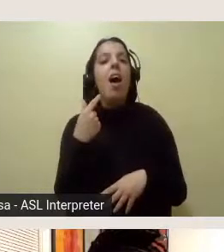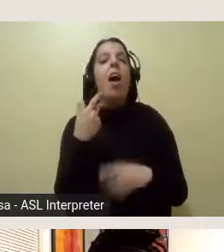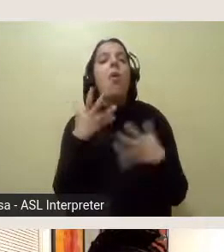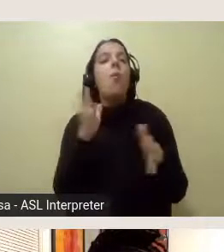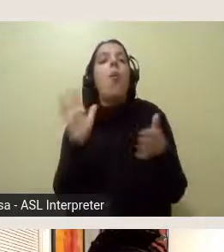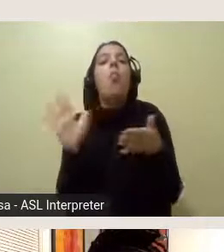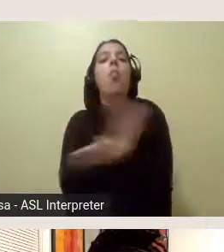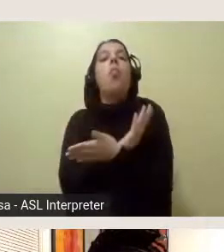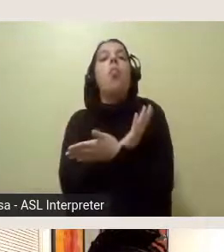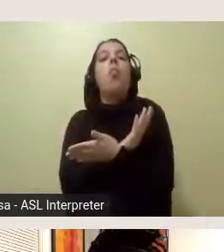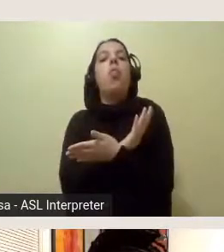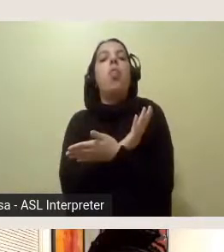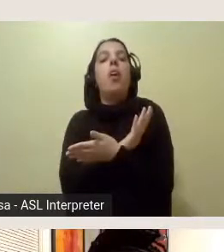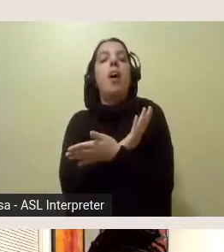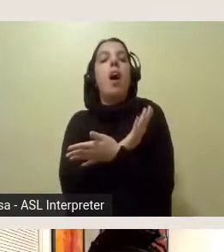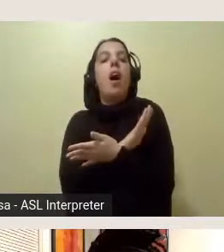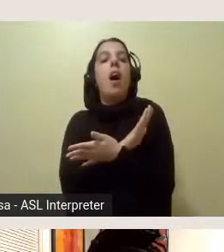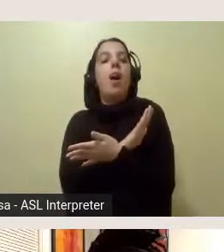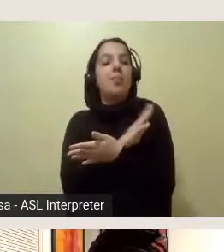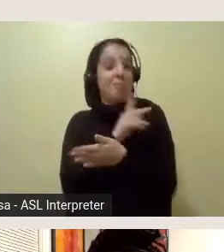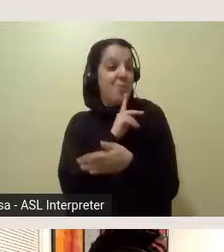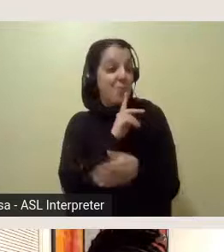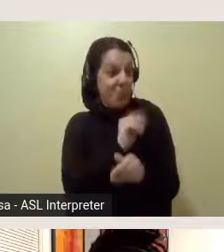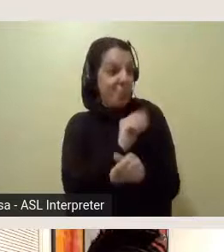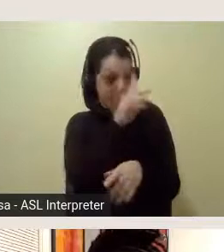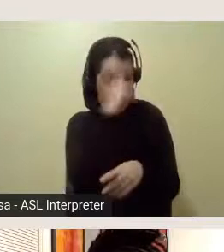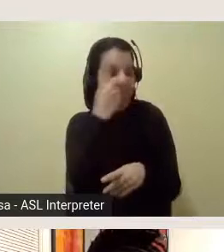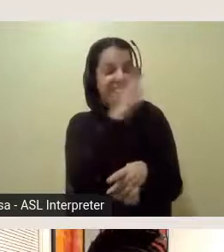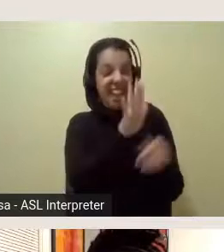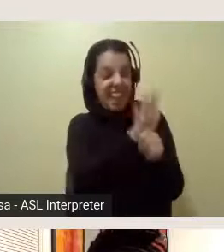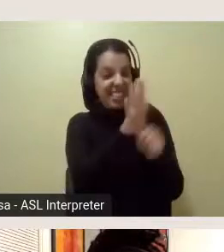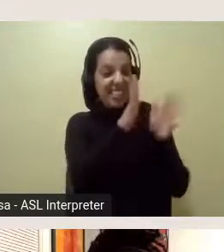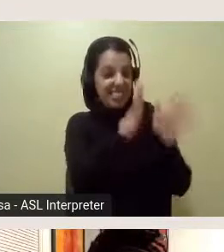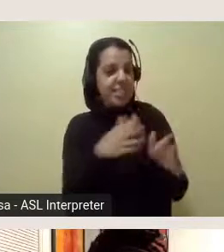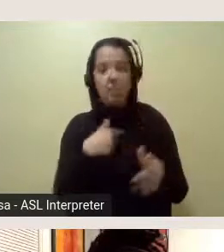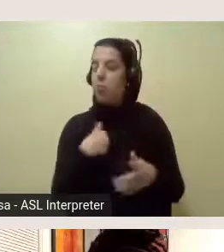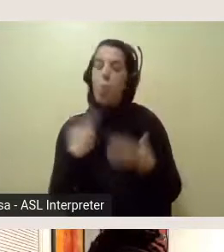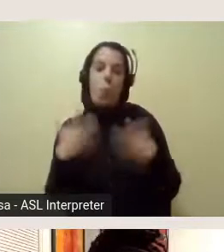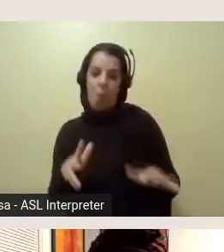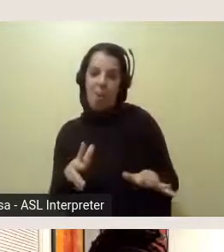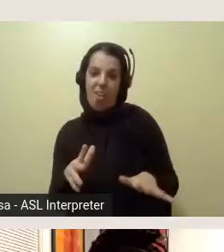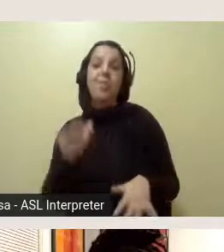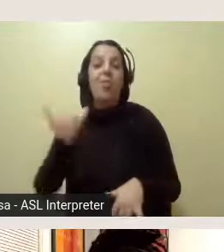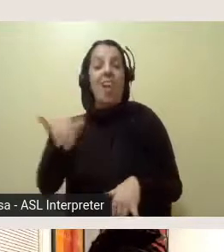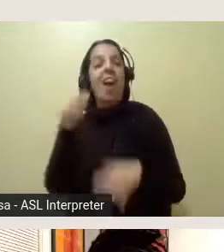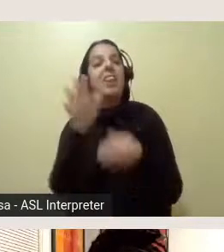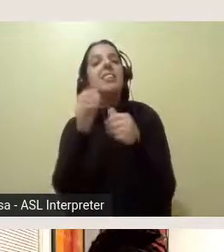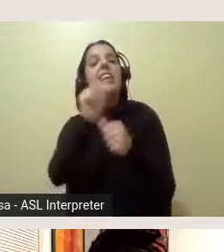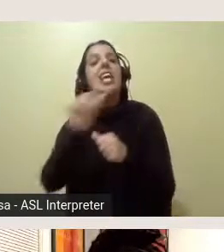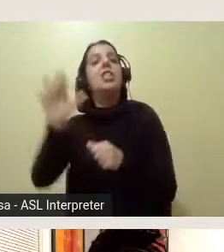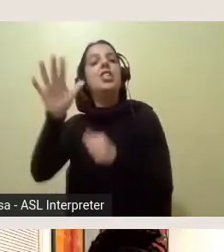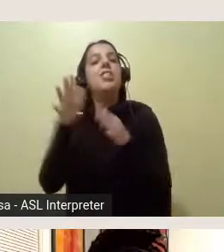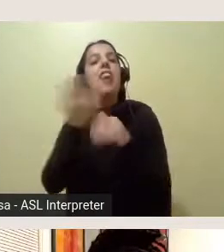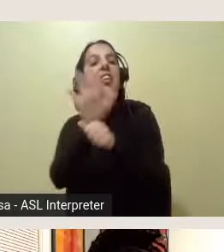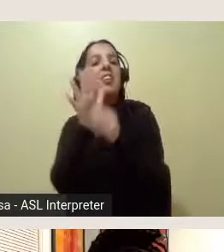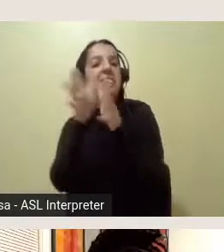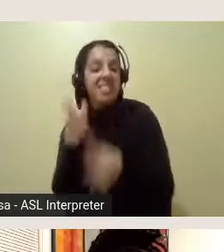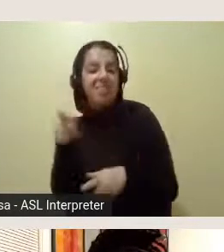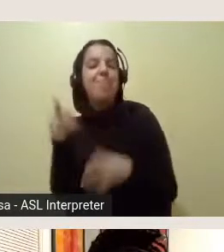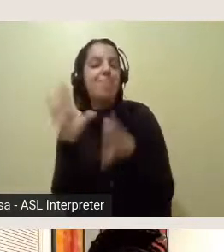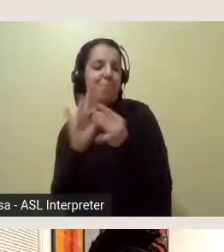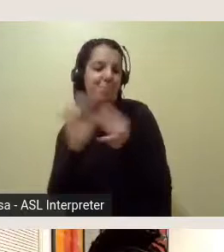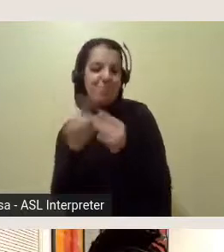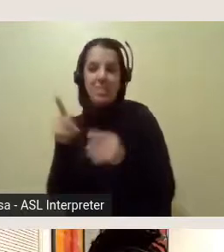or take time, screen time away from the Black activists. So that was like, that was a specific thing that she, you know, that was part